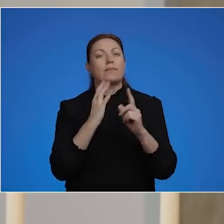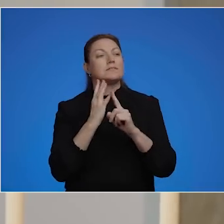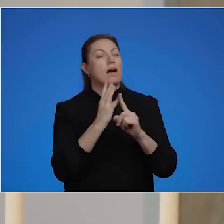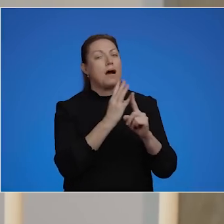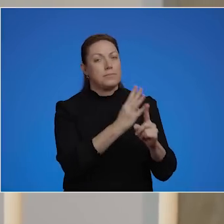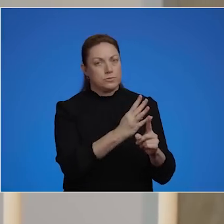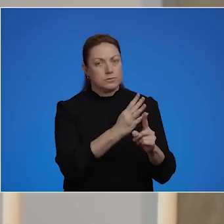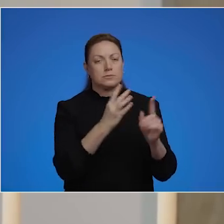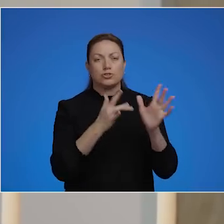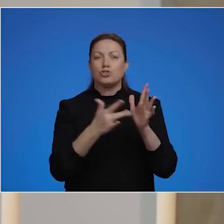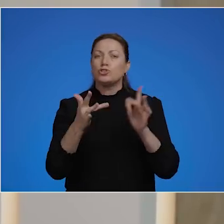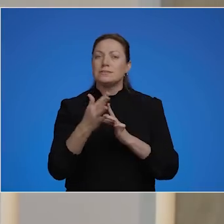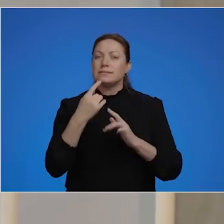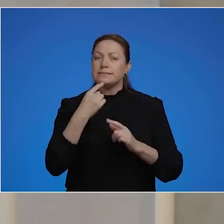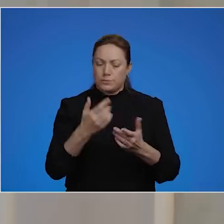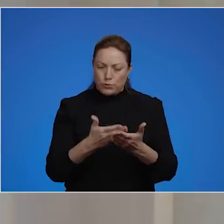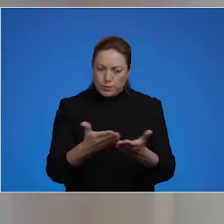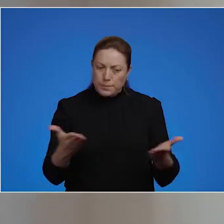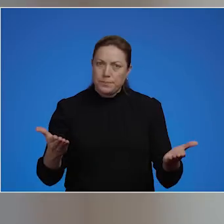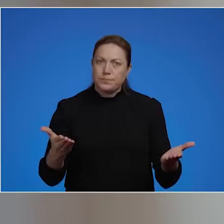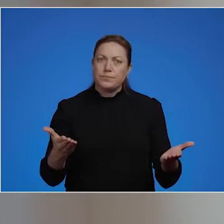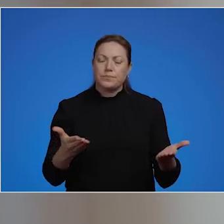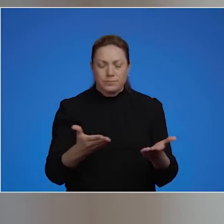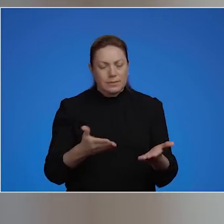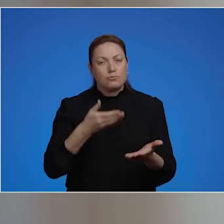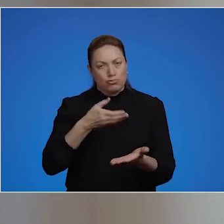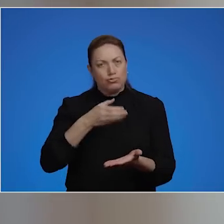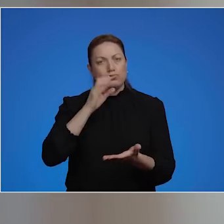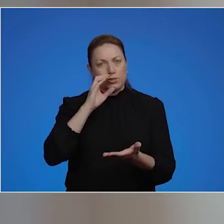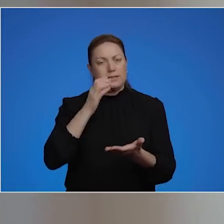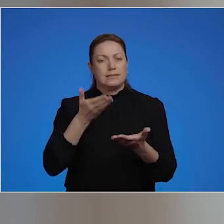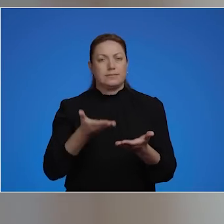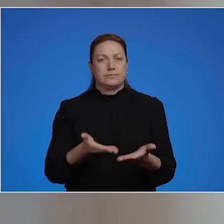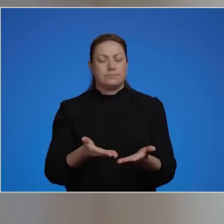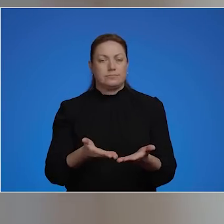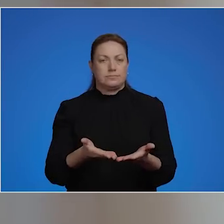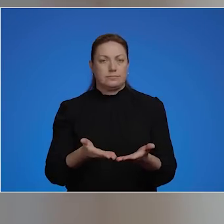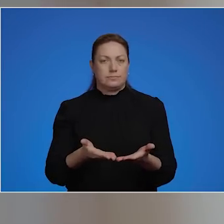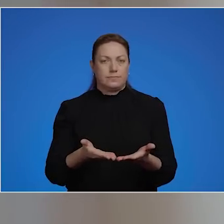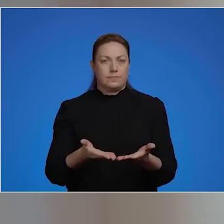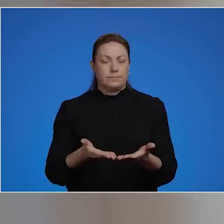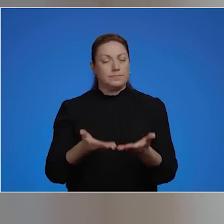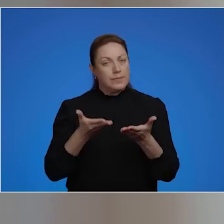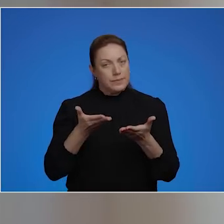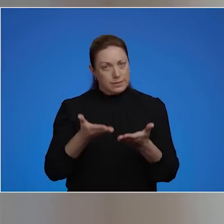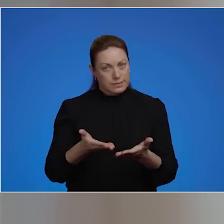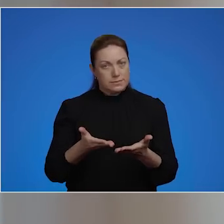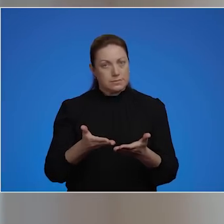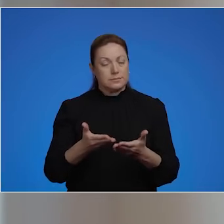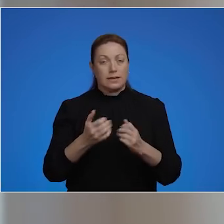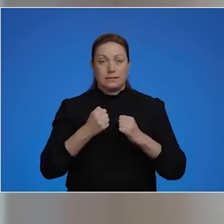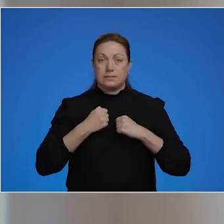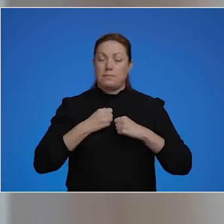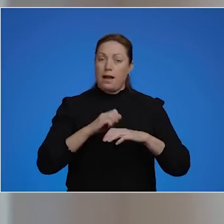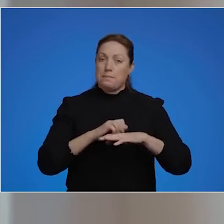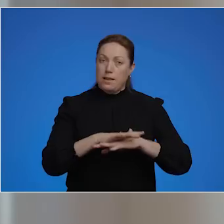his disciples, saying, Take this, all of you, and drink from it, for